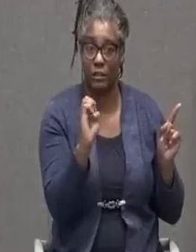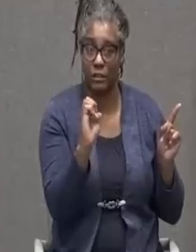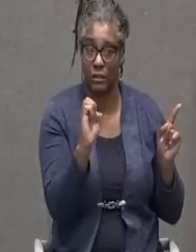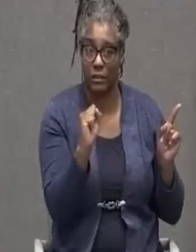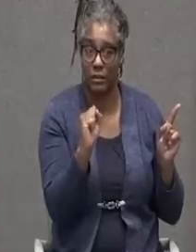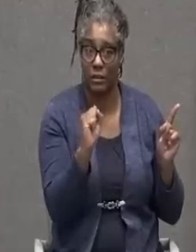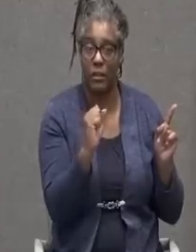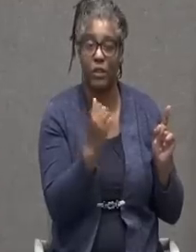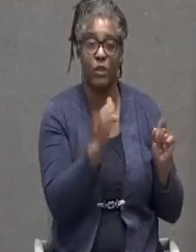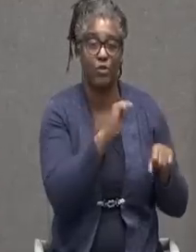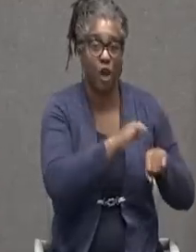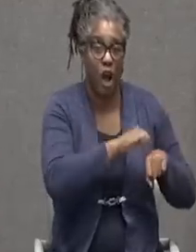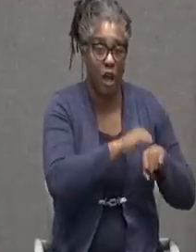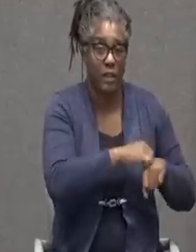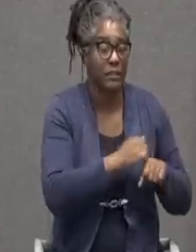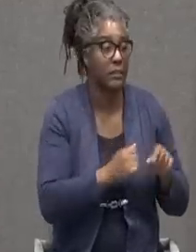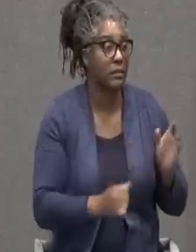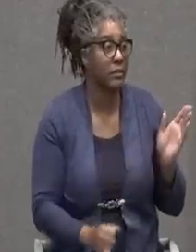way,